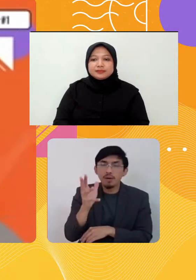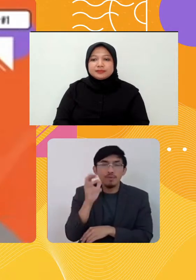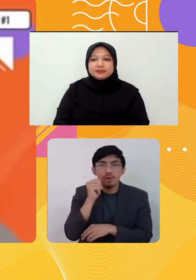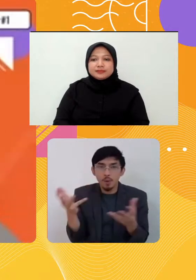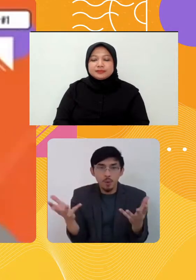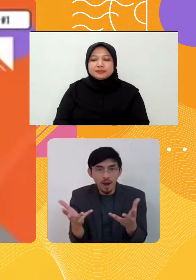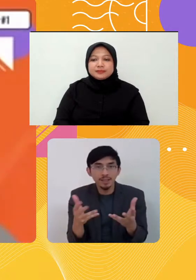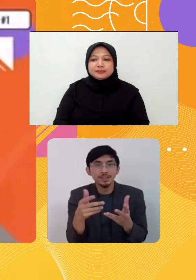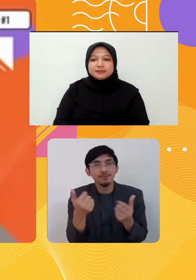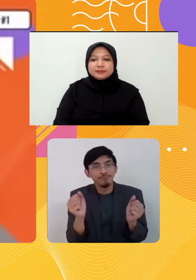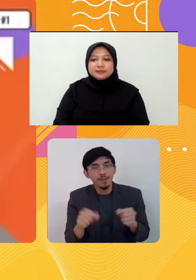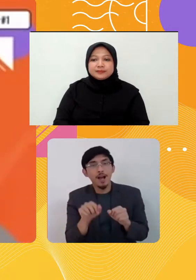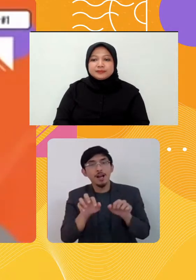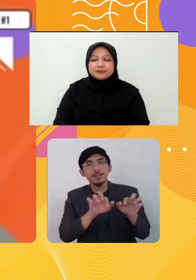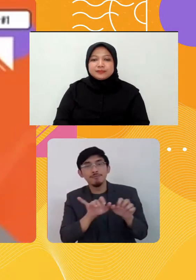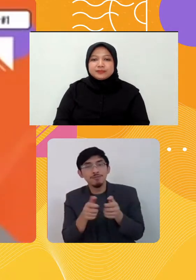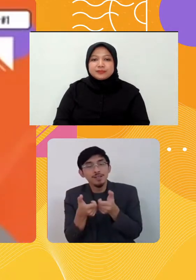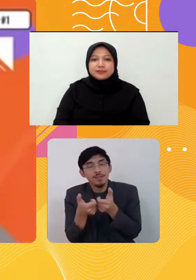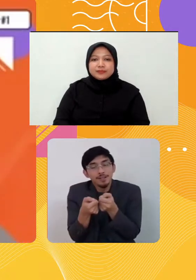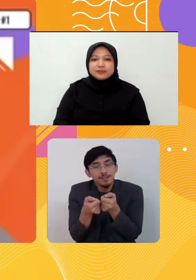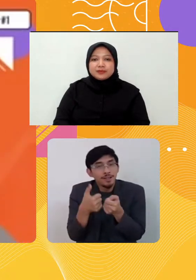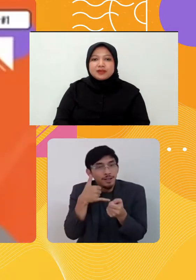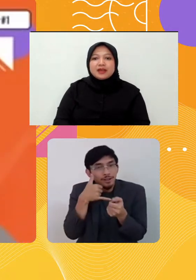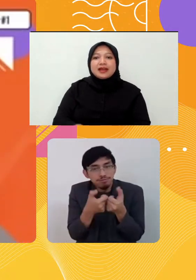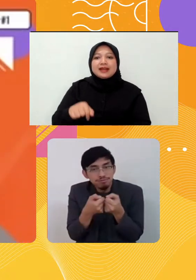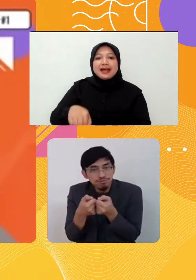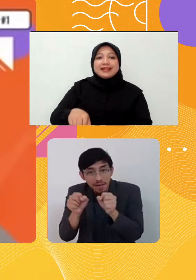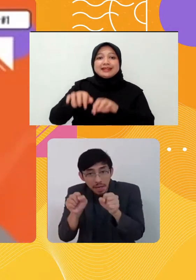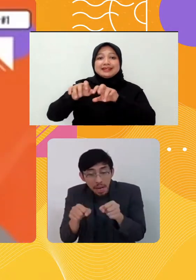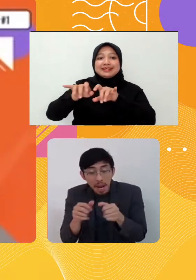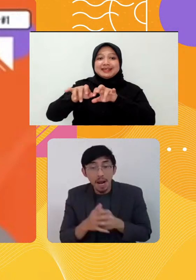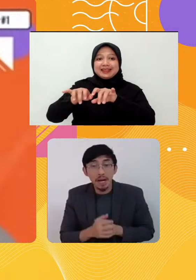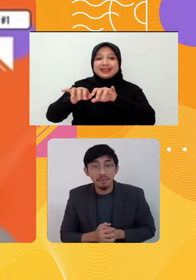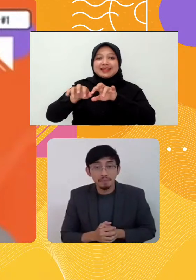So I think I made the new code. So